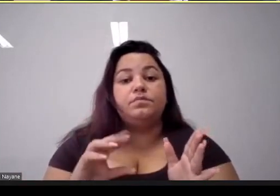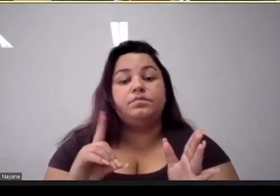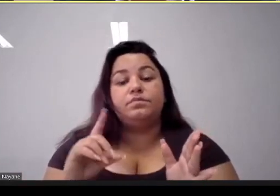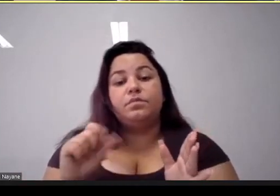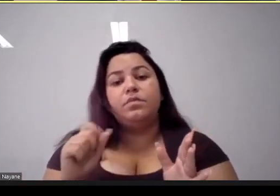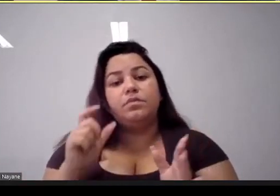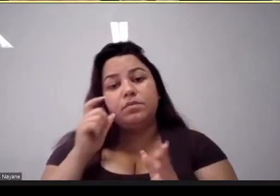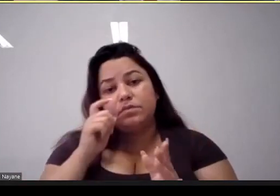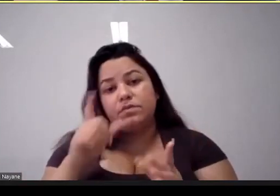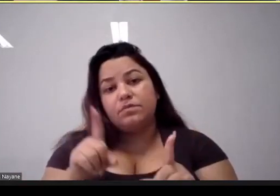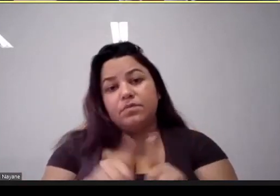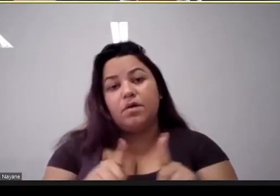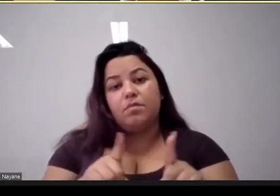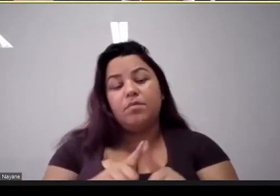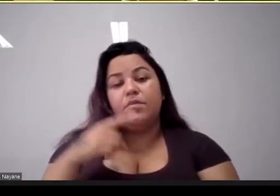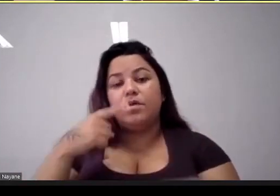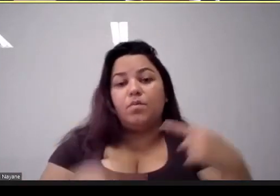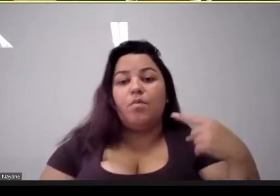taken to a very interesting